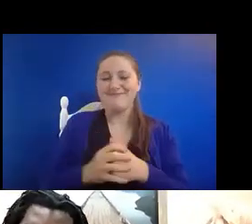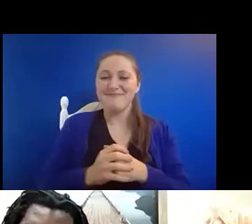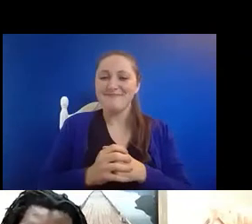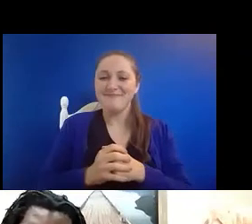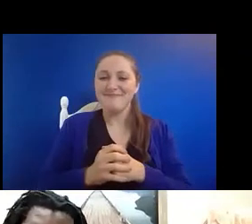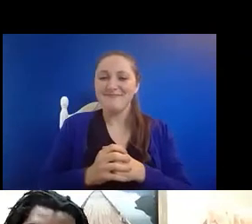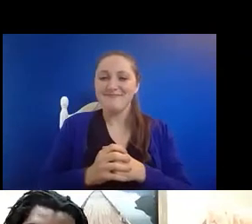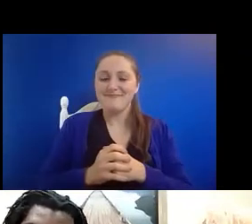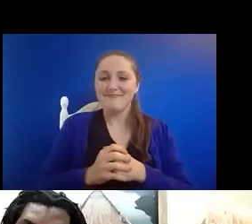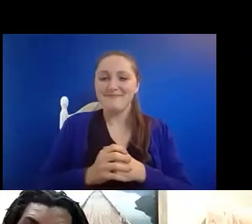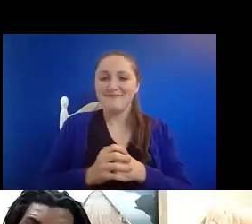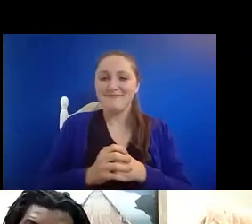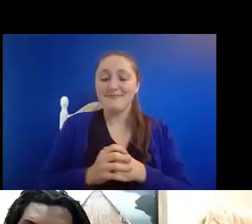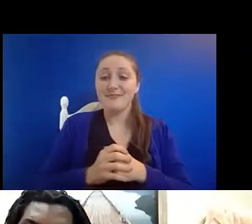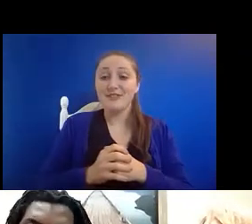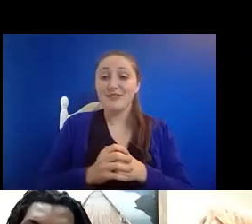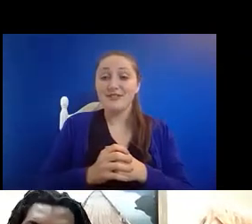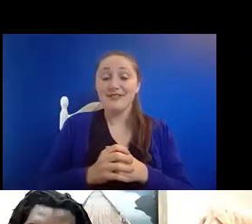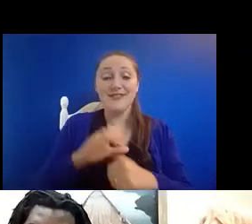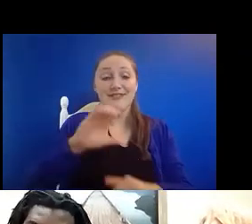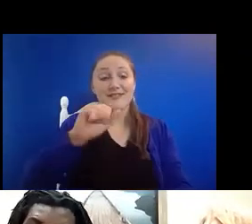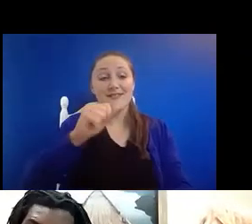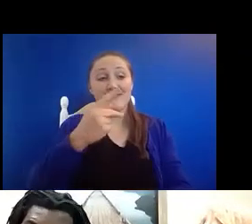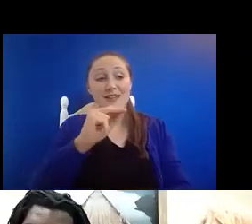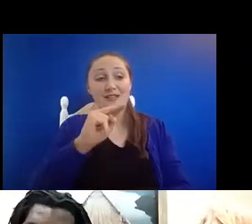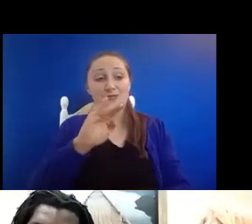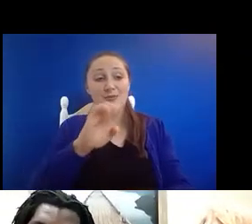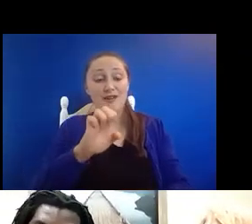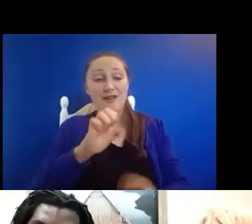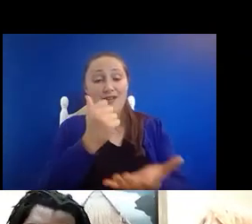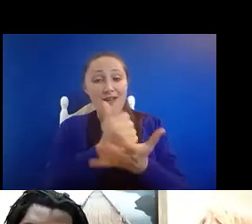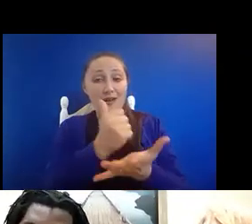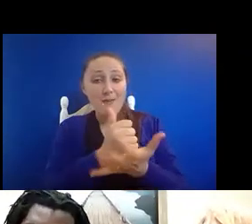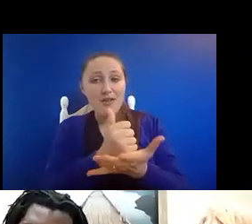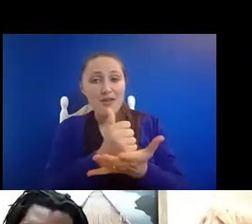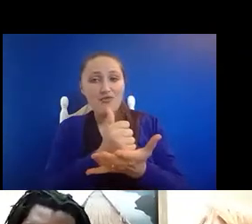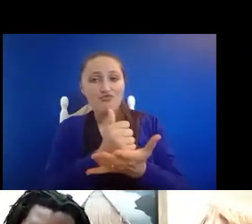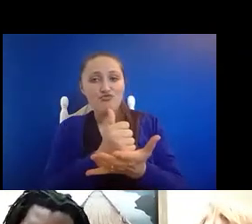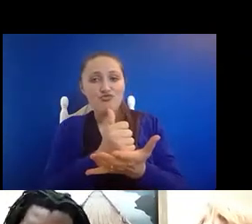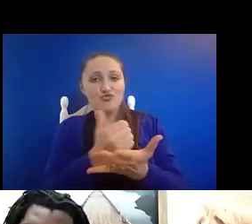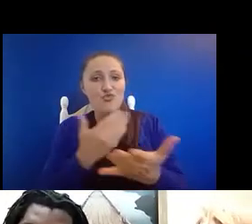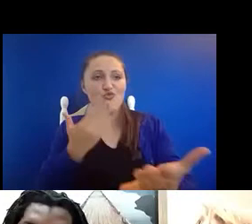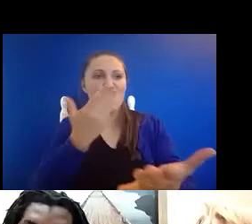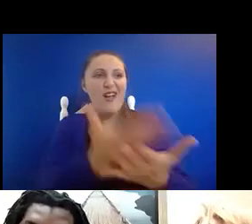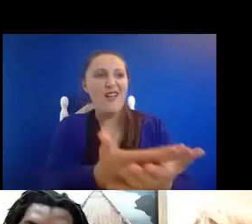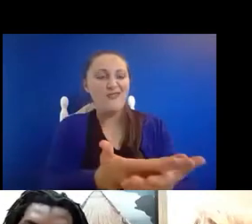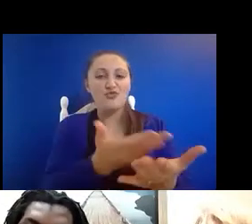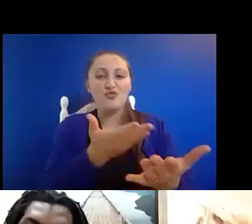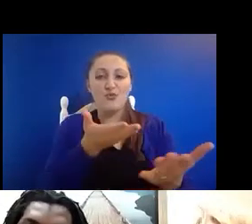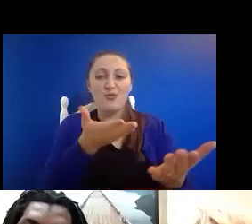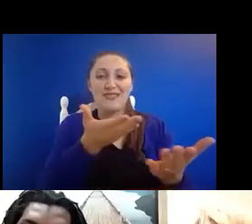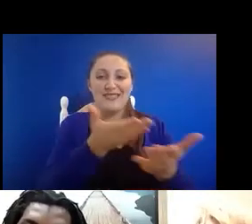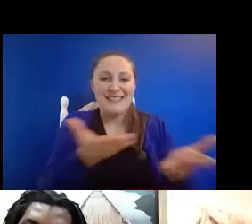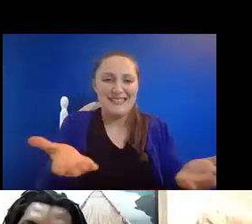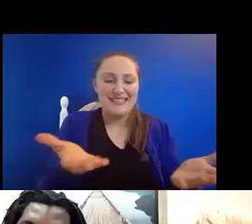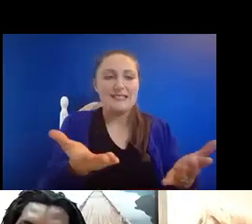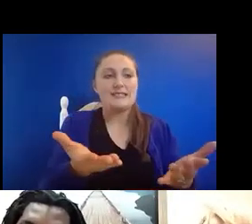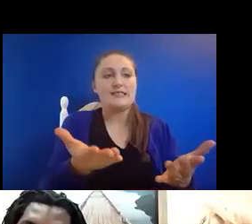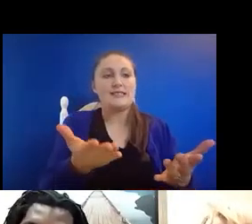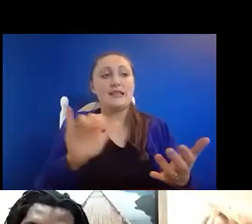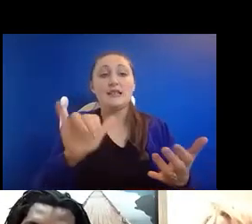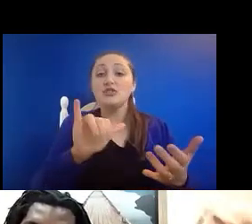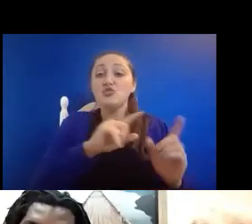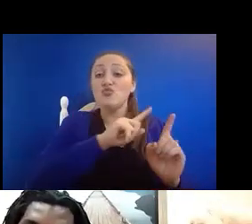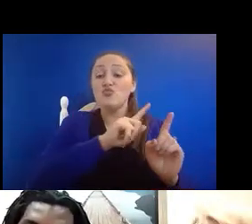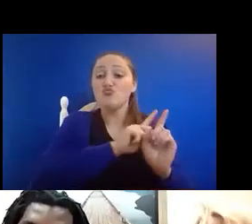She the one that helped me get to stuff like she went training with me a little bit, how you act